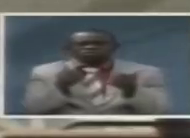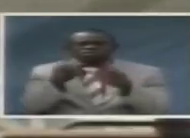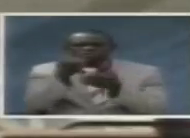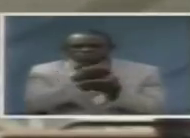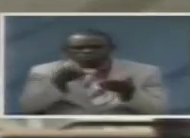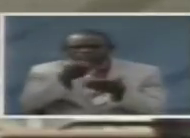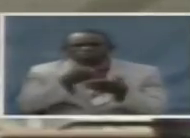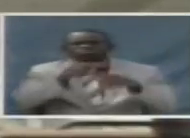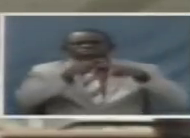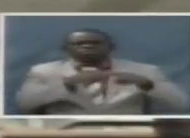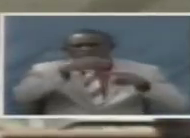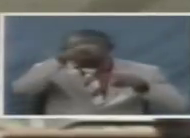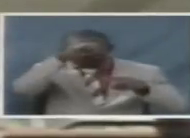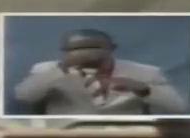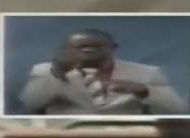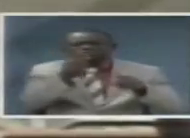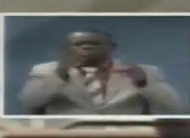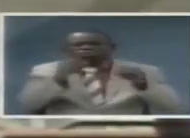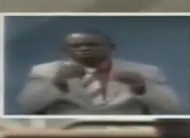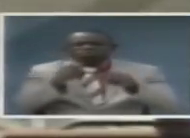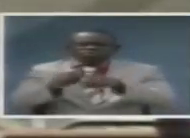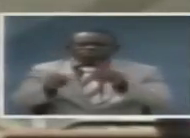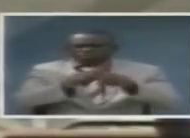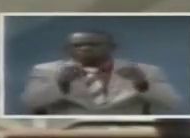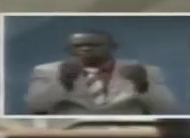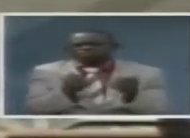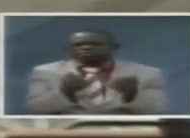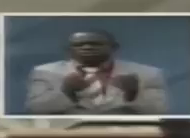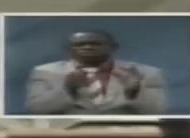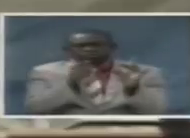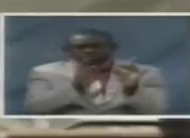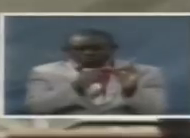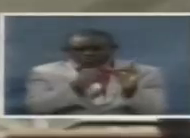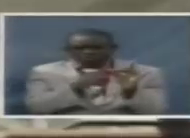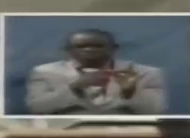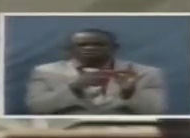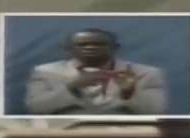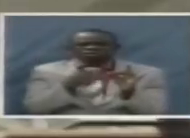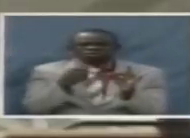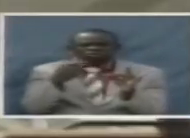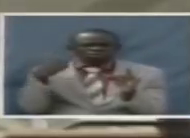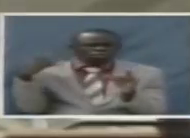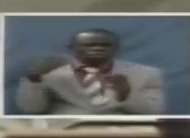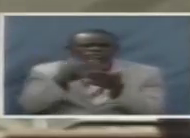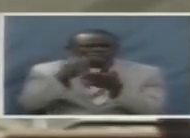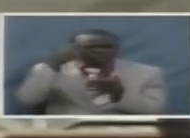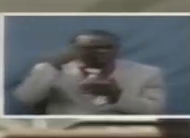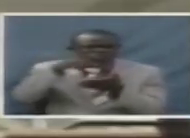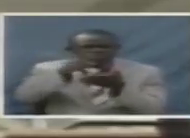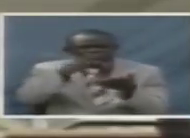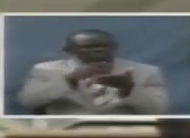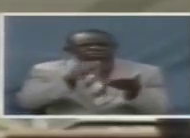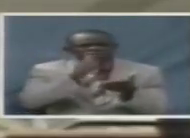economy. 8. Reduce the stock of arrears and curtail the accumulation of new arrears. And